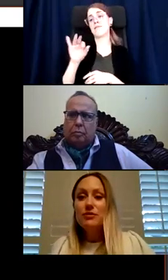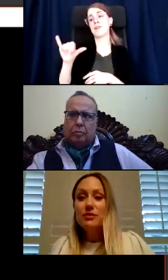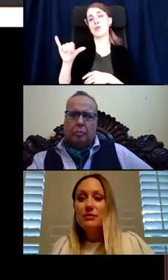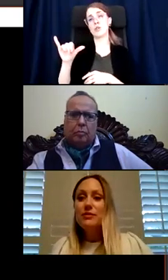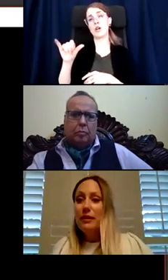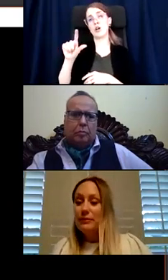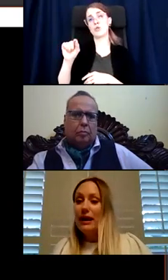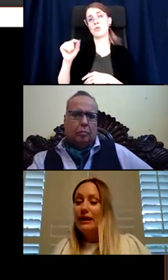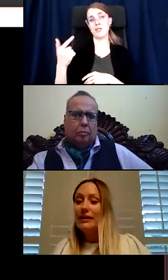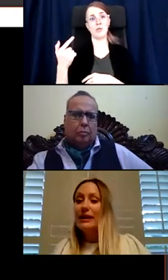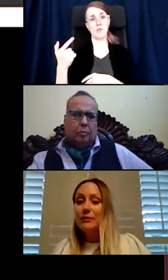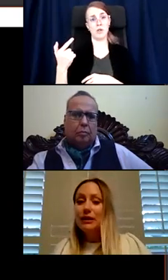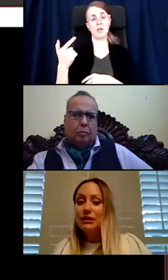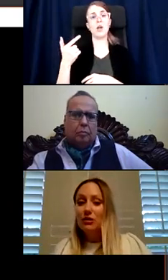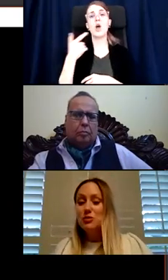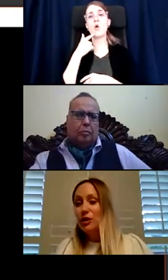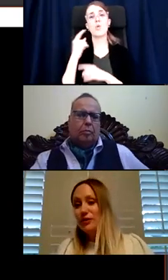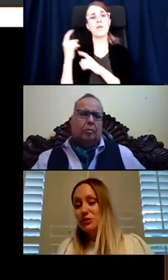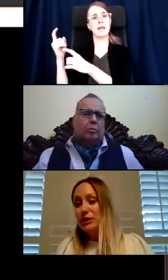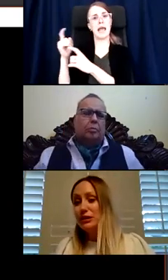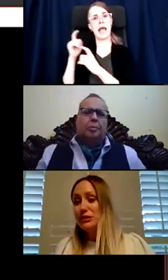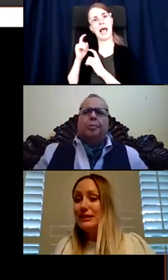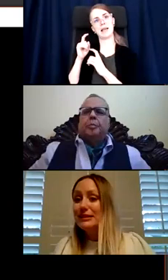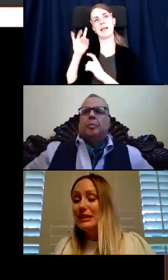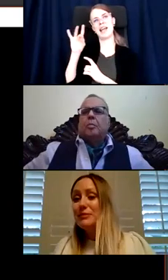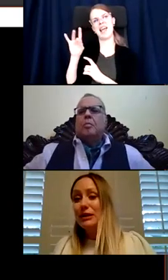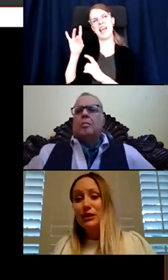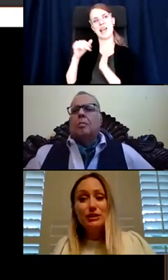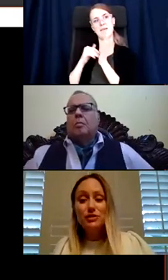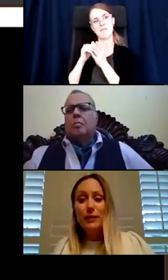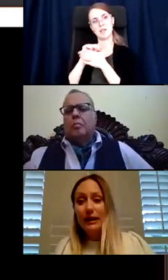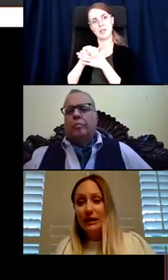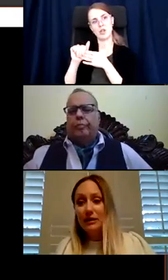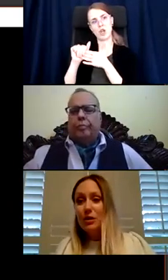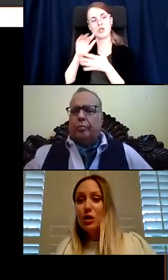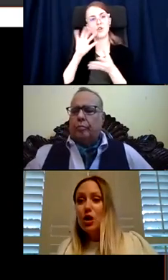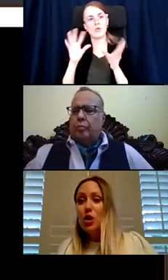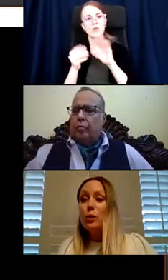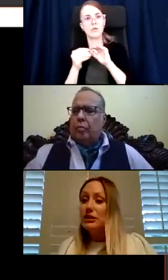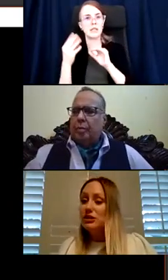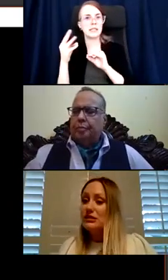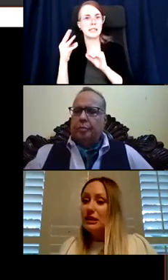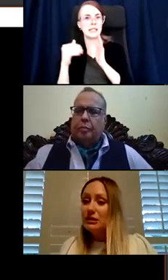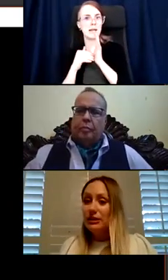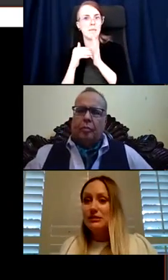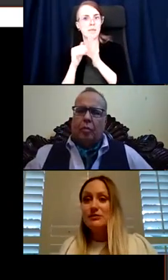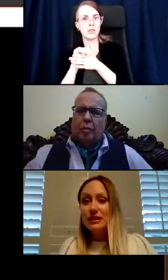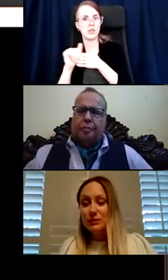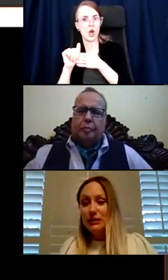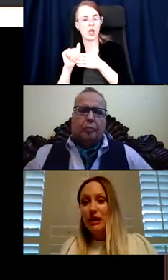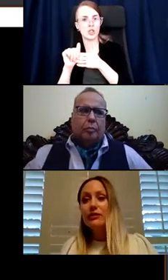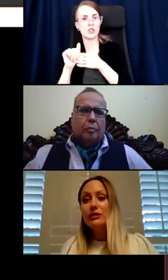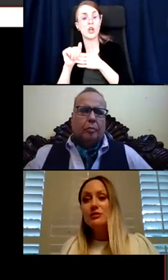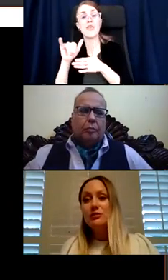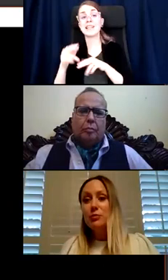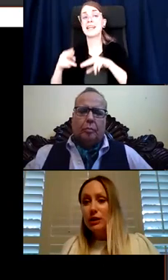we've been allocated $8 million per fiscal year, so $16 million to the biennium, which is an increase of $6